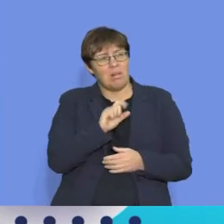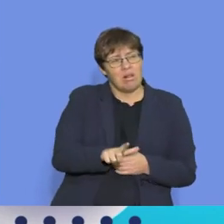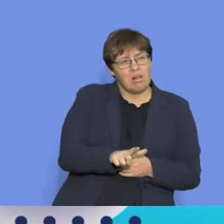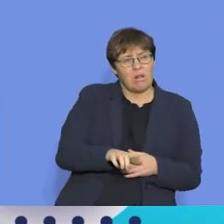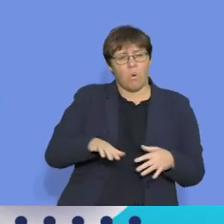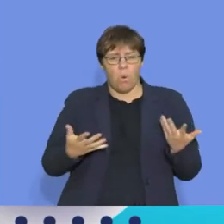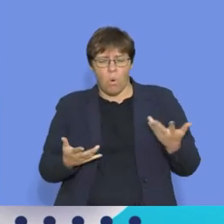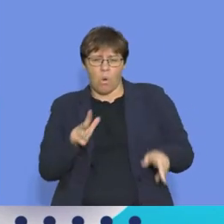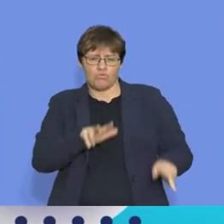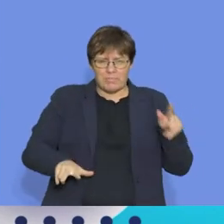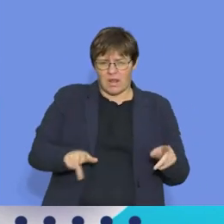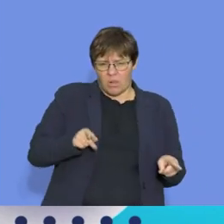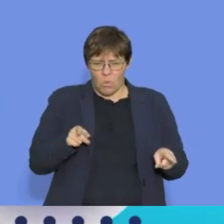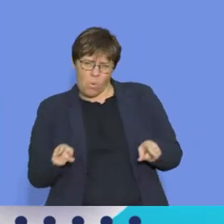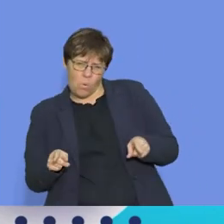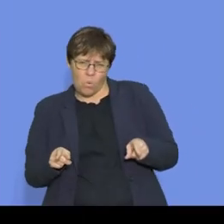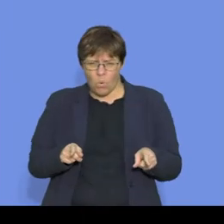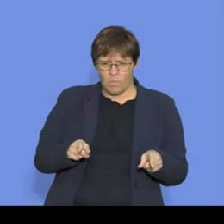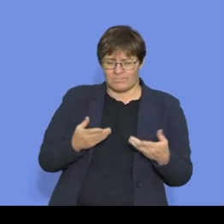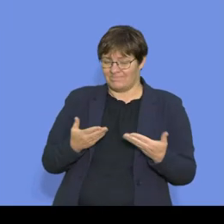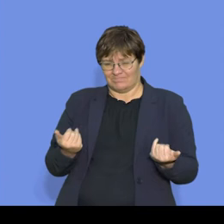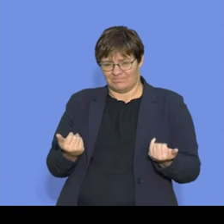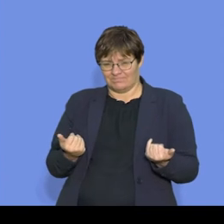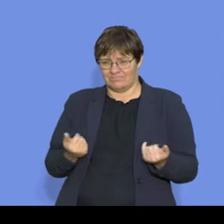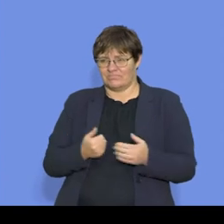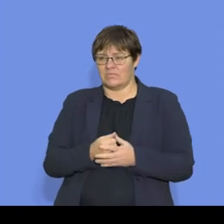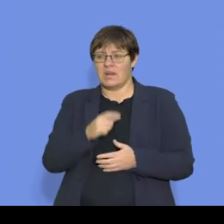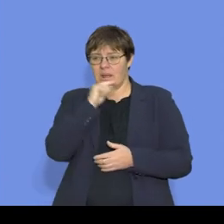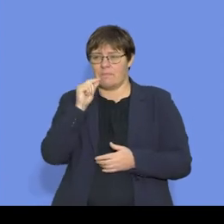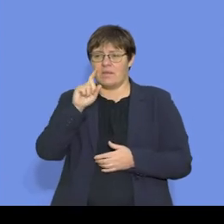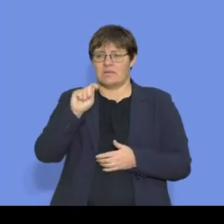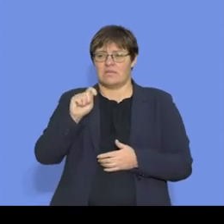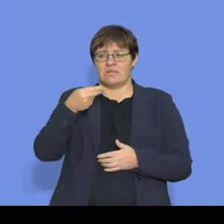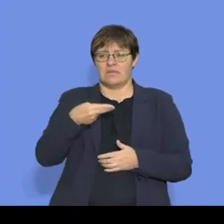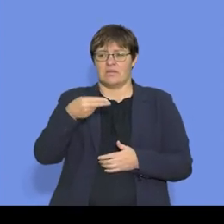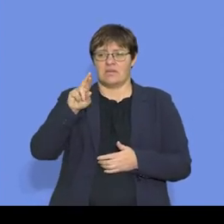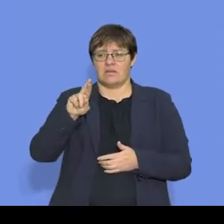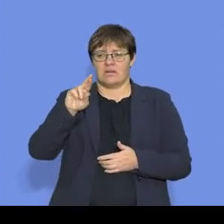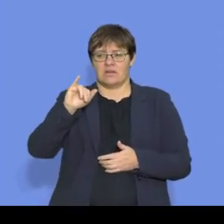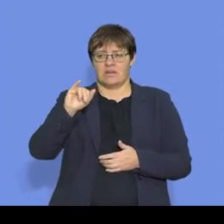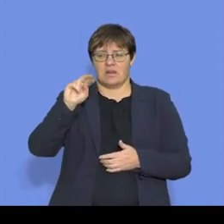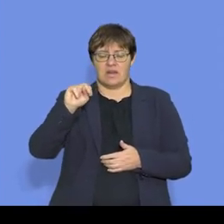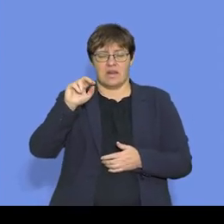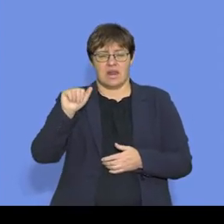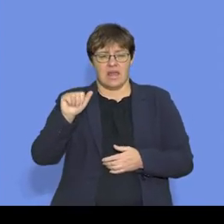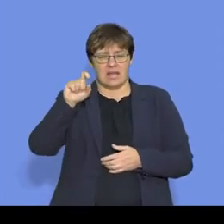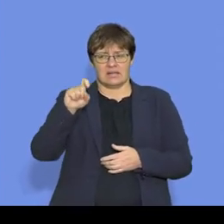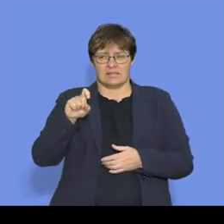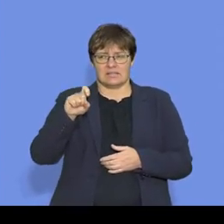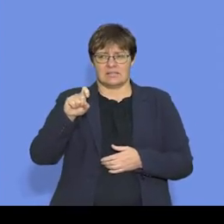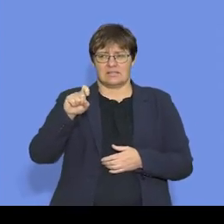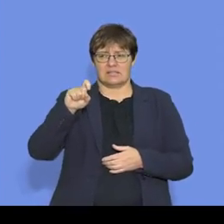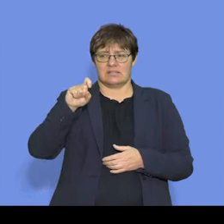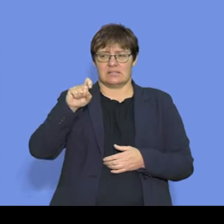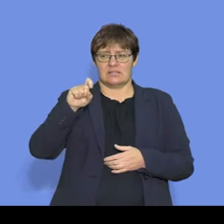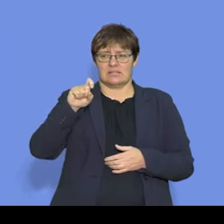mammal or a reptile. And that is called Thrinaxodon. So it's sometimes called